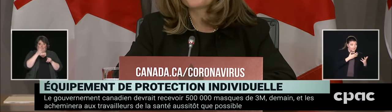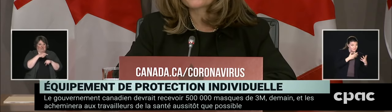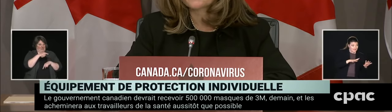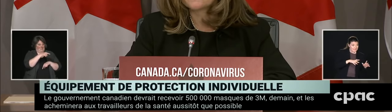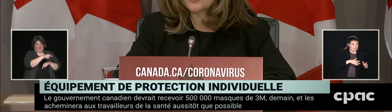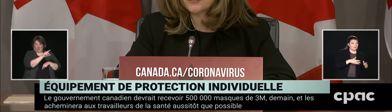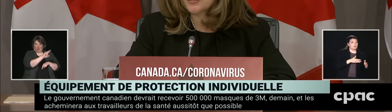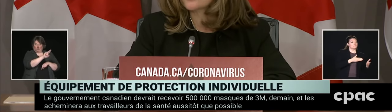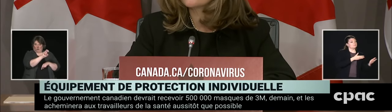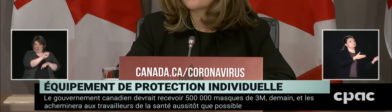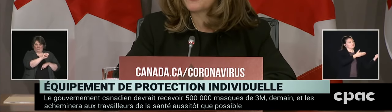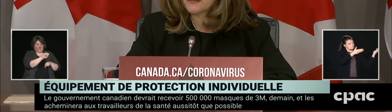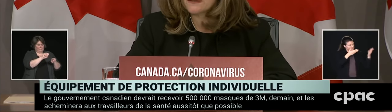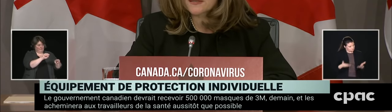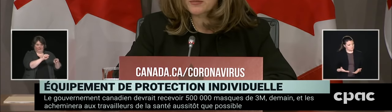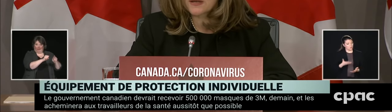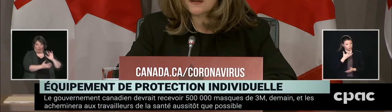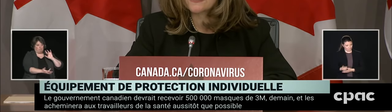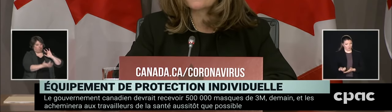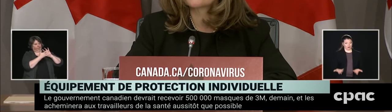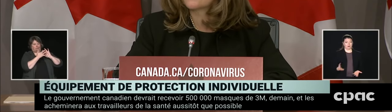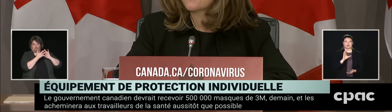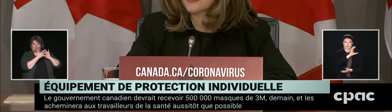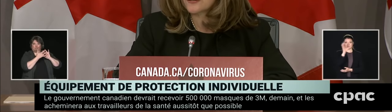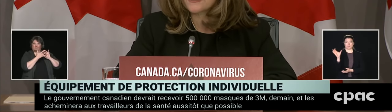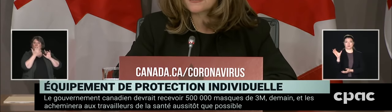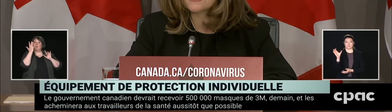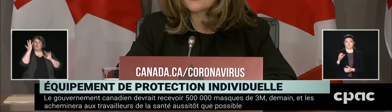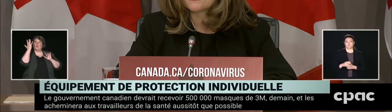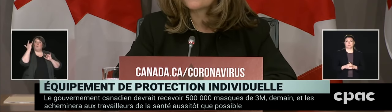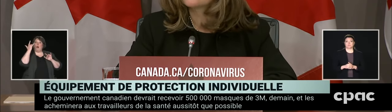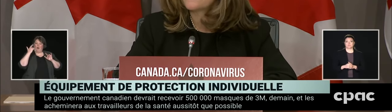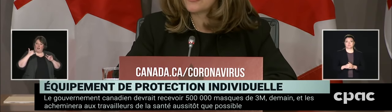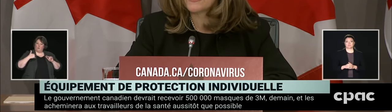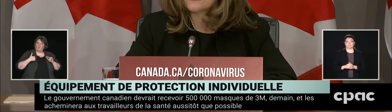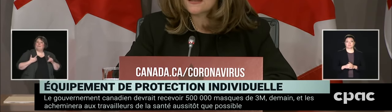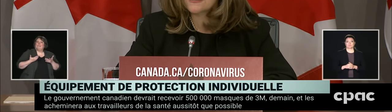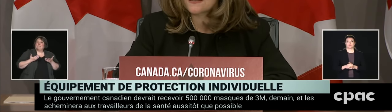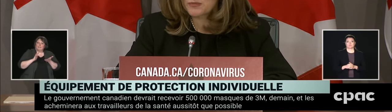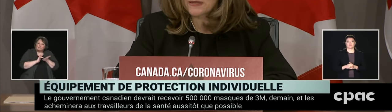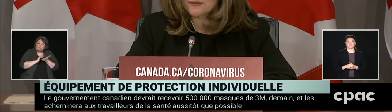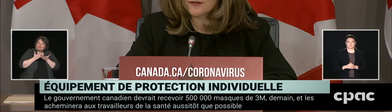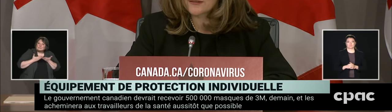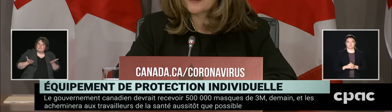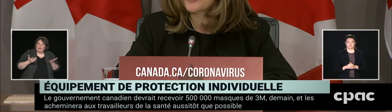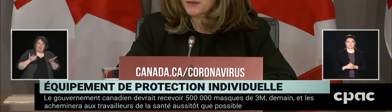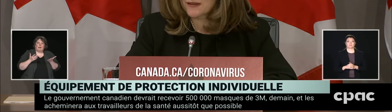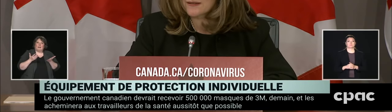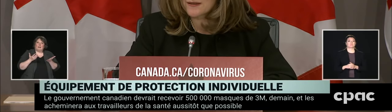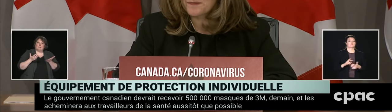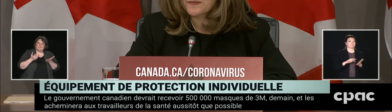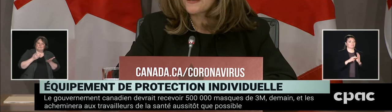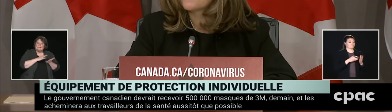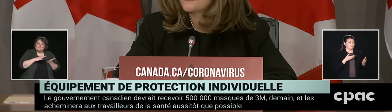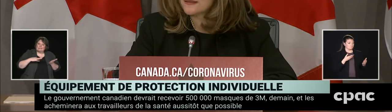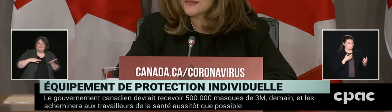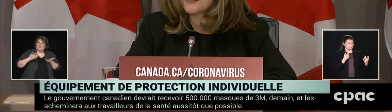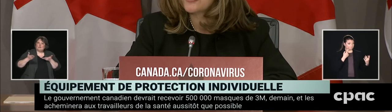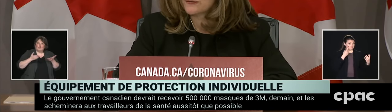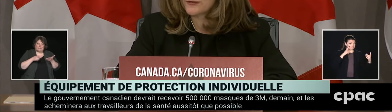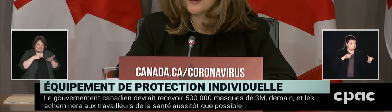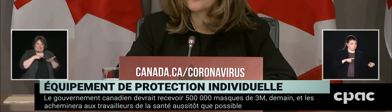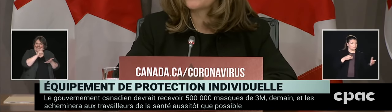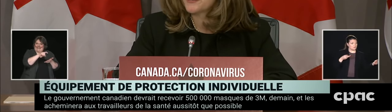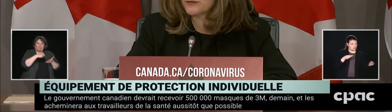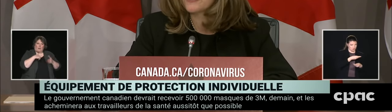Canada to ensure that the medical supplies and services that the United States depends on from Canada can